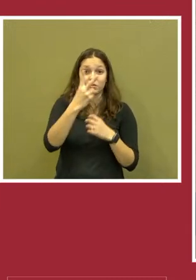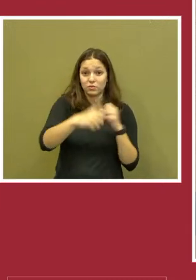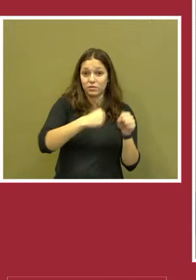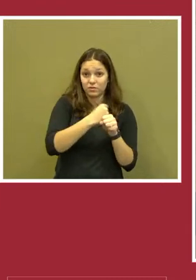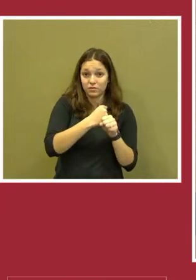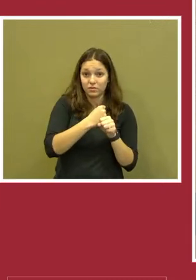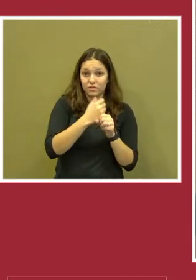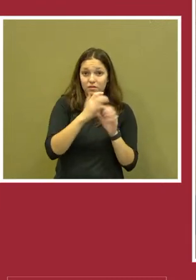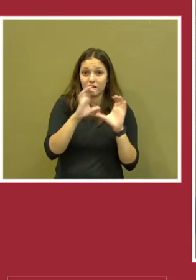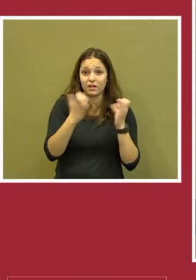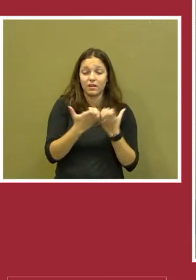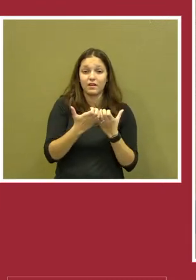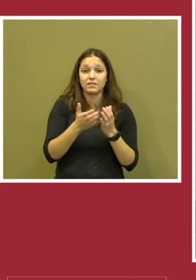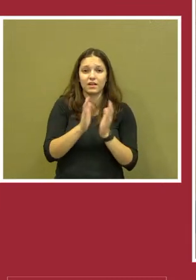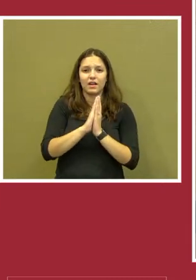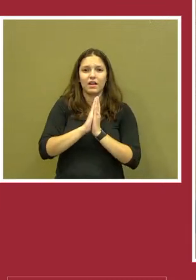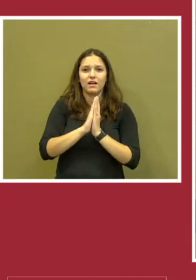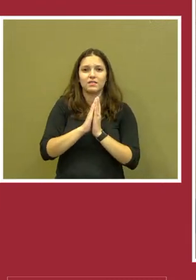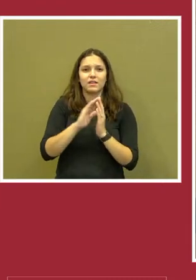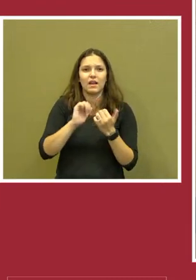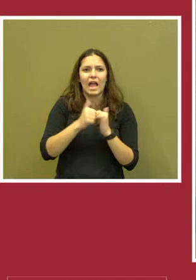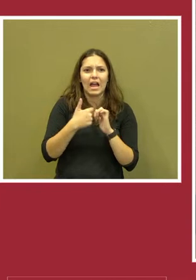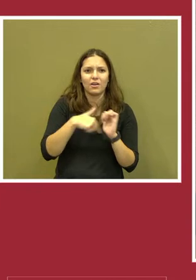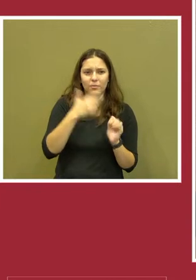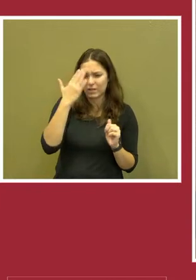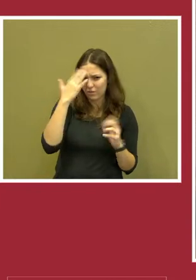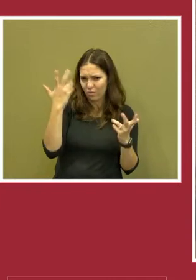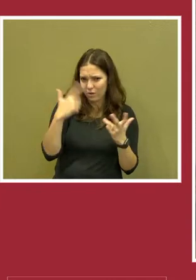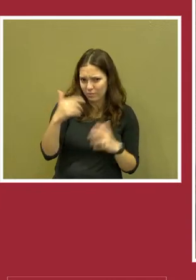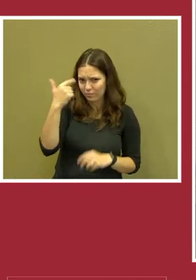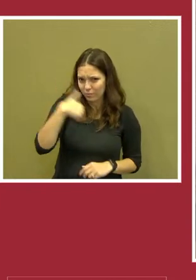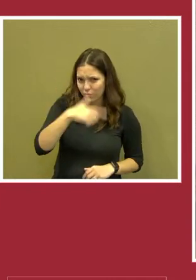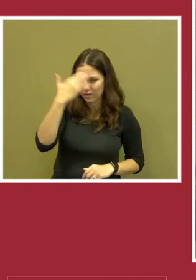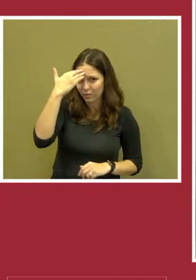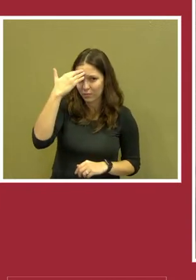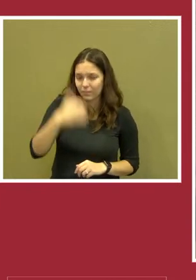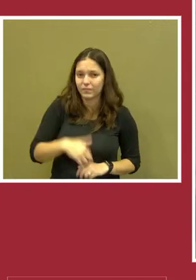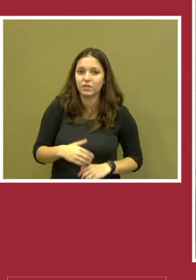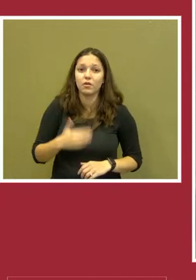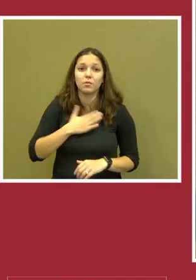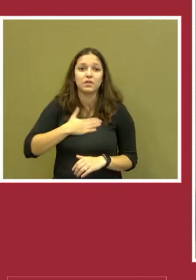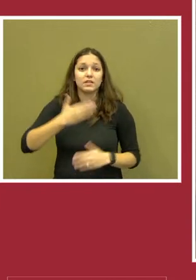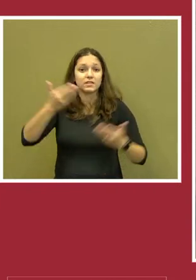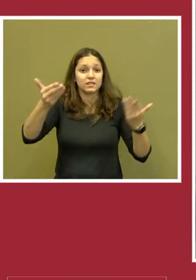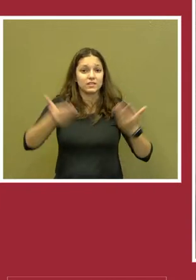class, which asks, how do we know what we know? So if you guys would please introduce